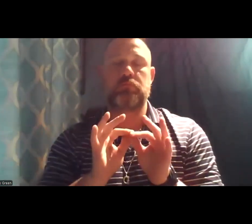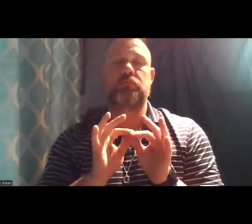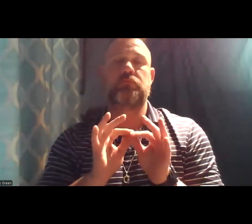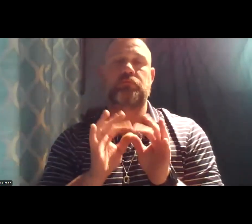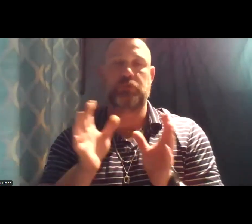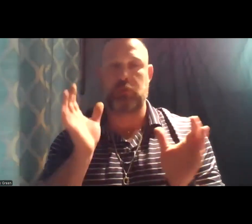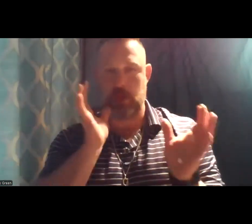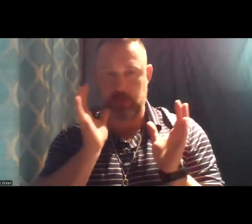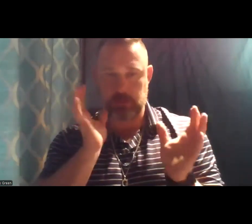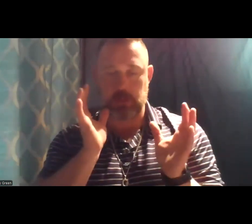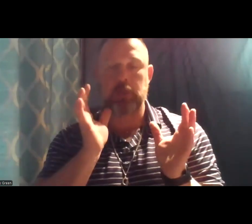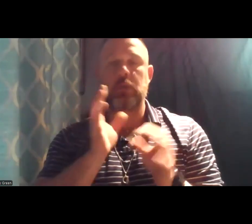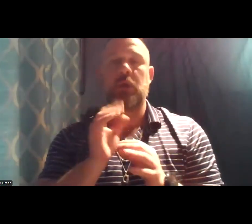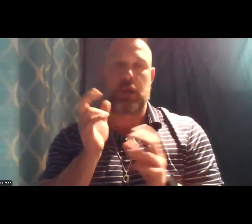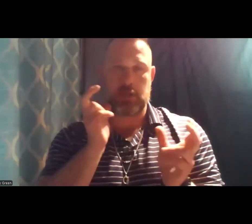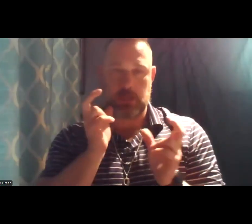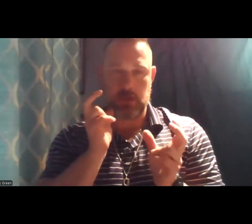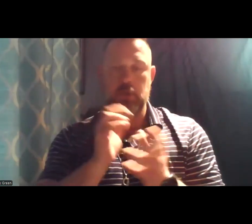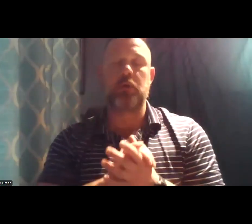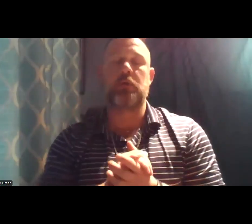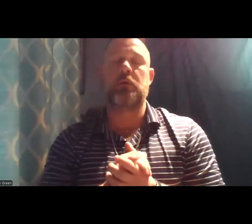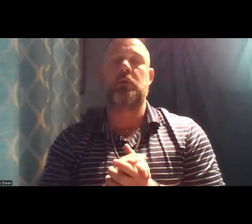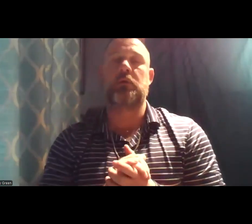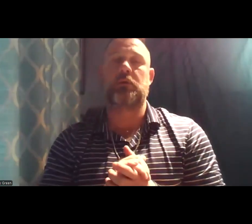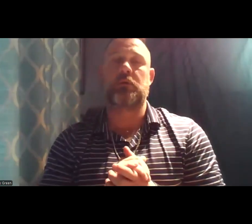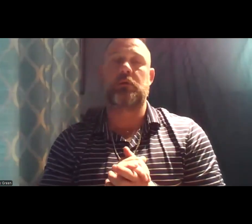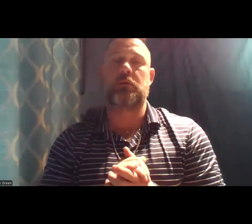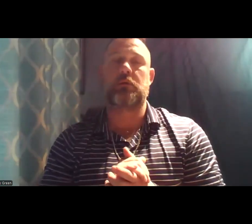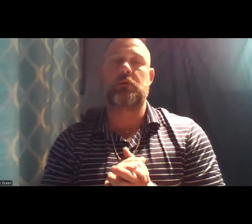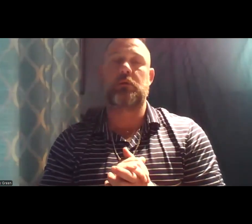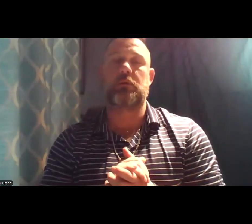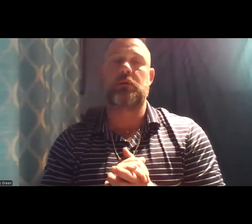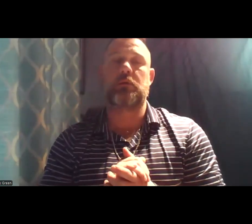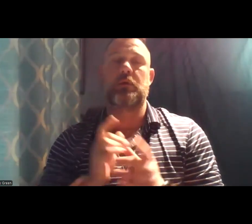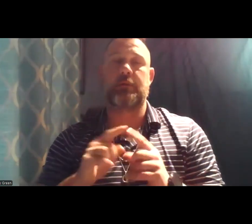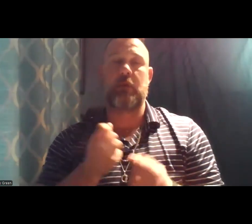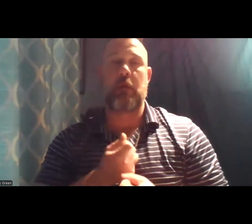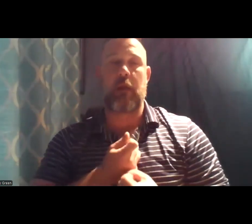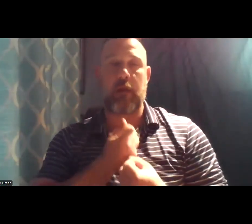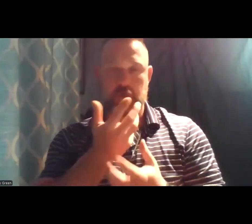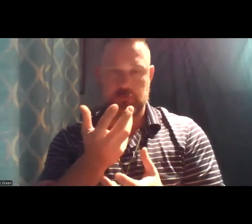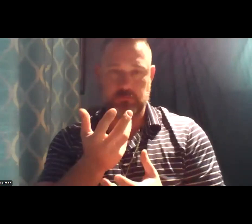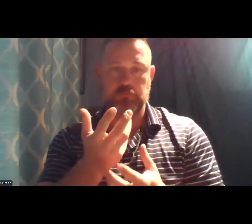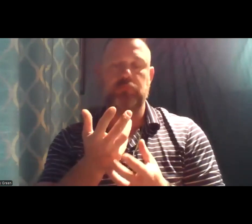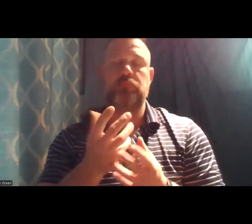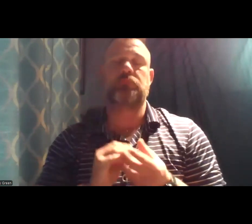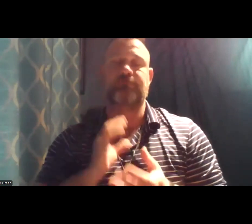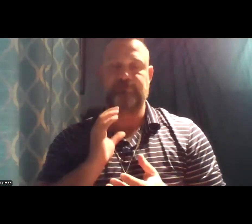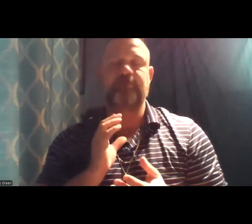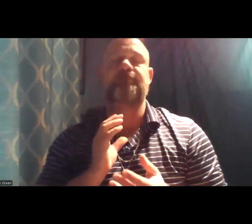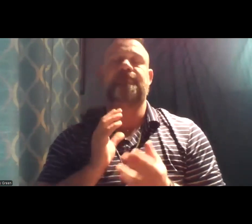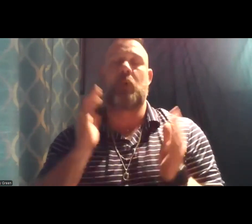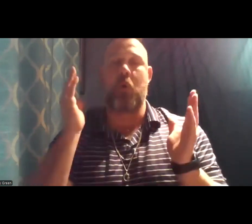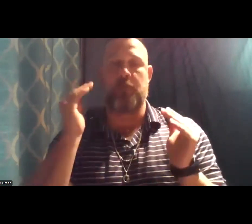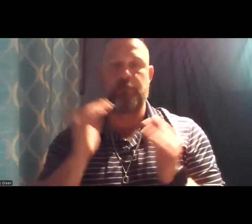just listening and hearing the efforts that are being made fills me with a great degree of